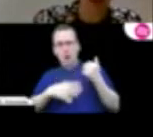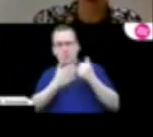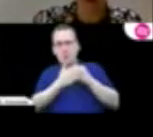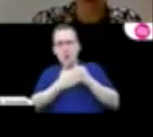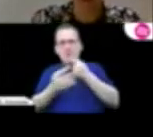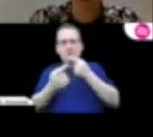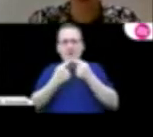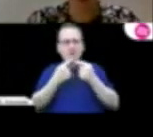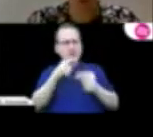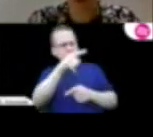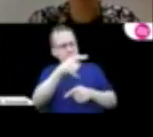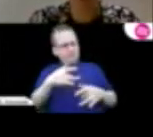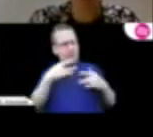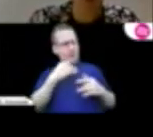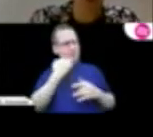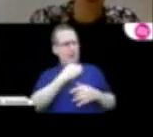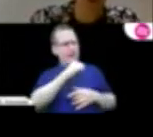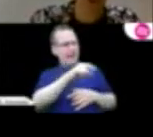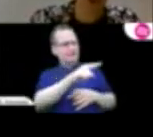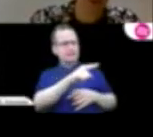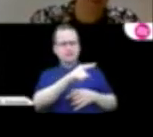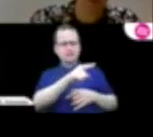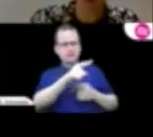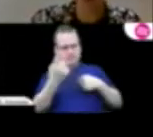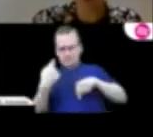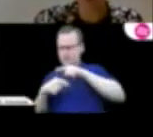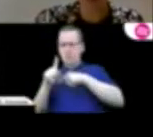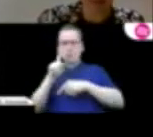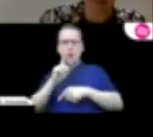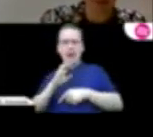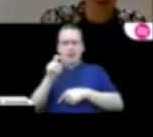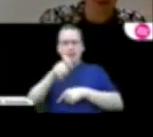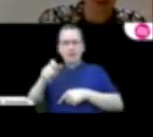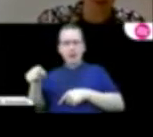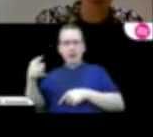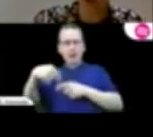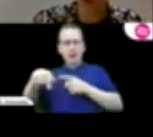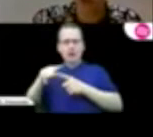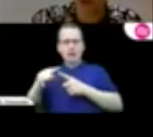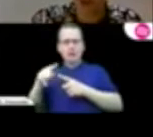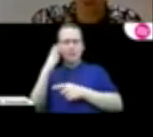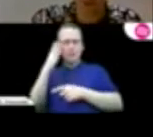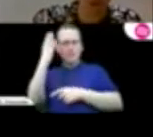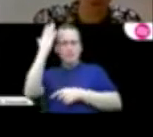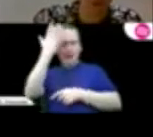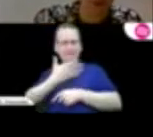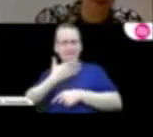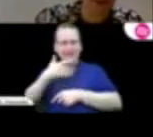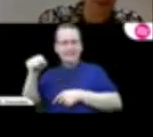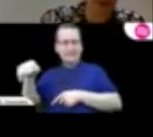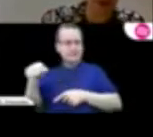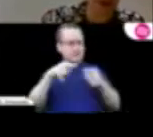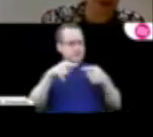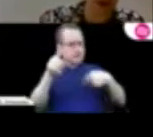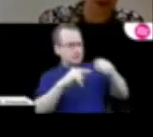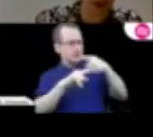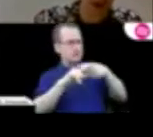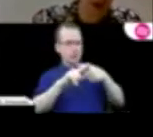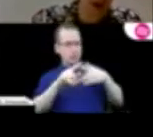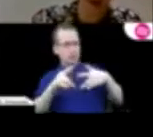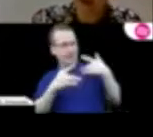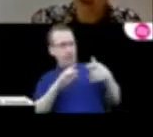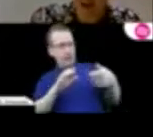only Black guy in a troupe of white minstrels. Was he accepted as one of the troupe or treated as an